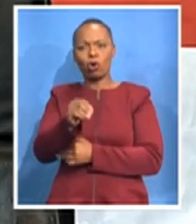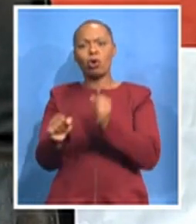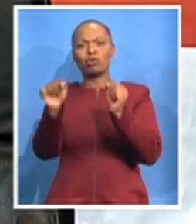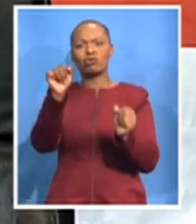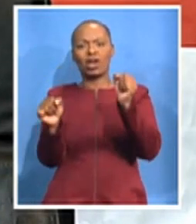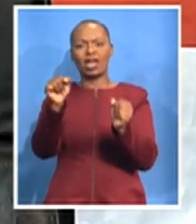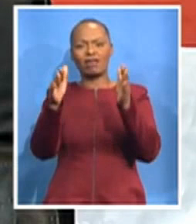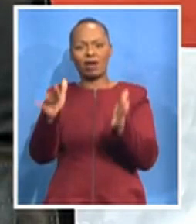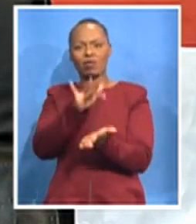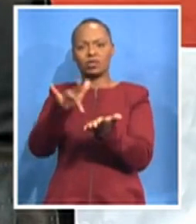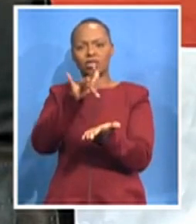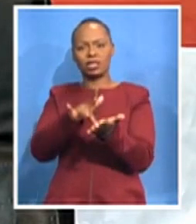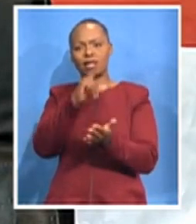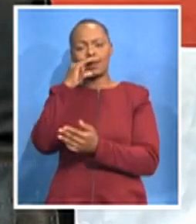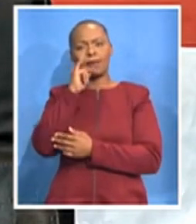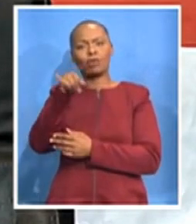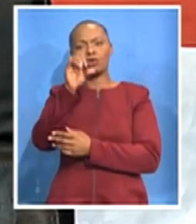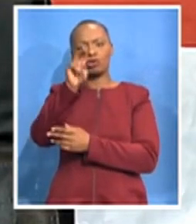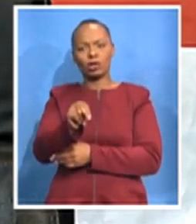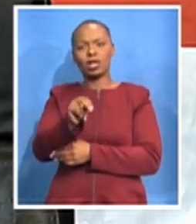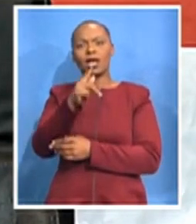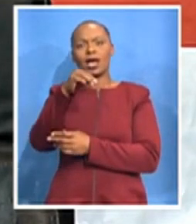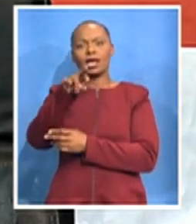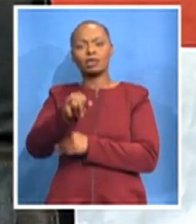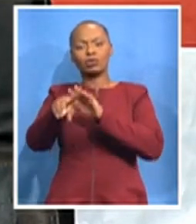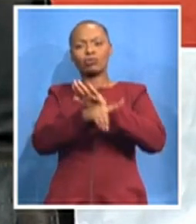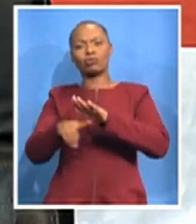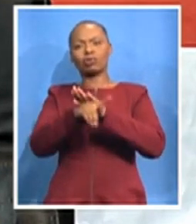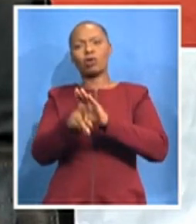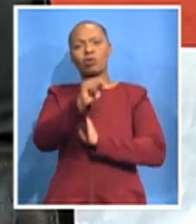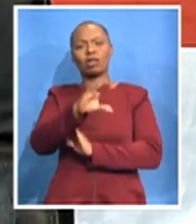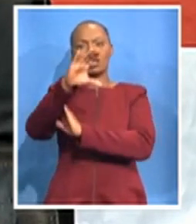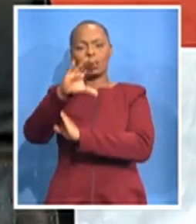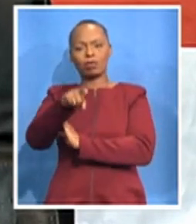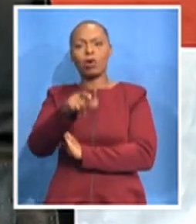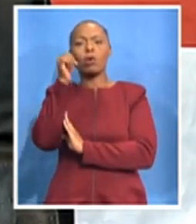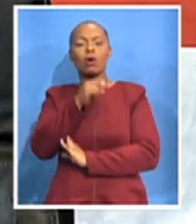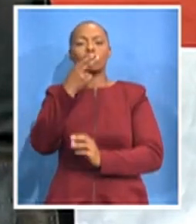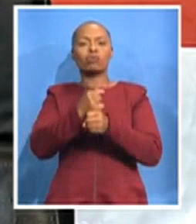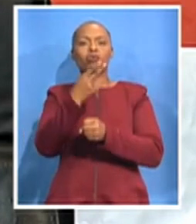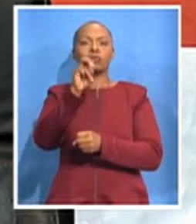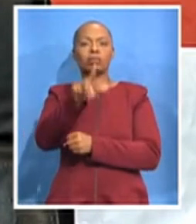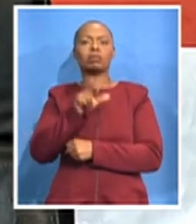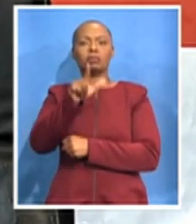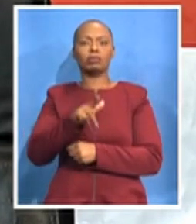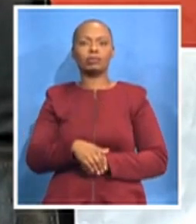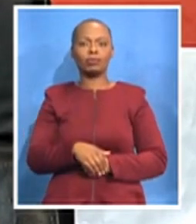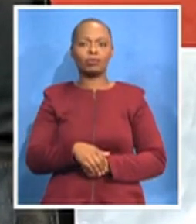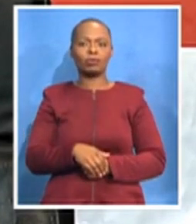District Municipality in the Northern Cape in 2017. The next report